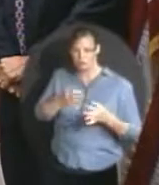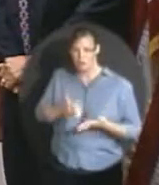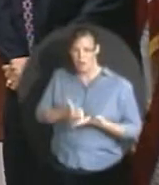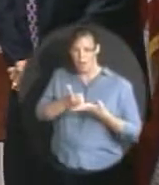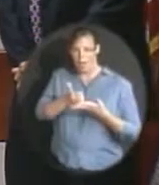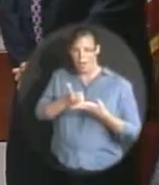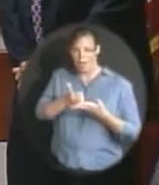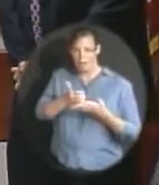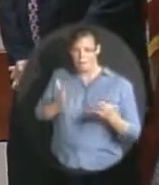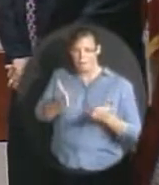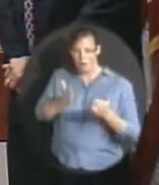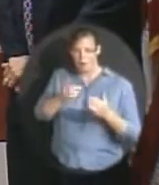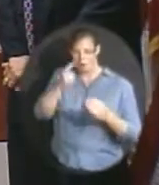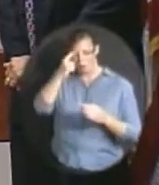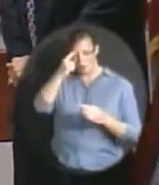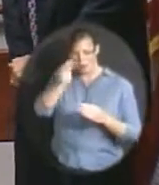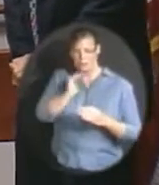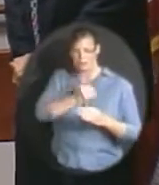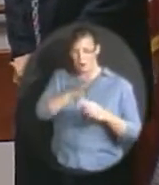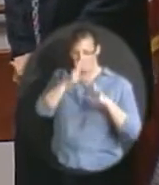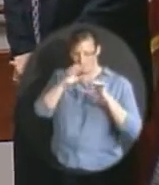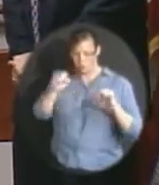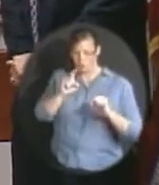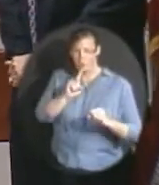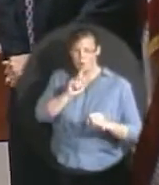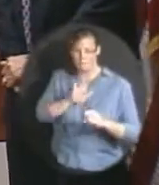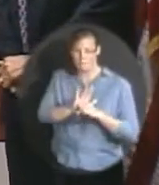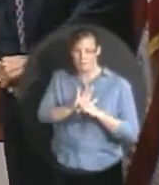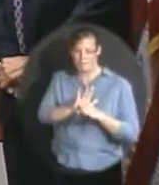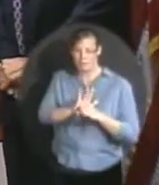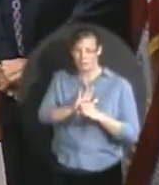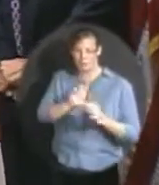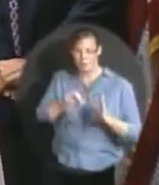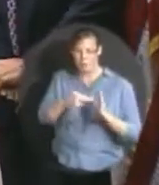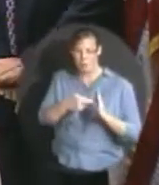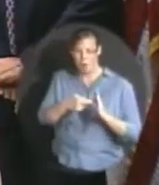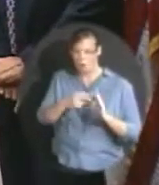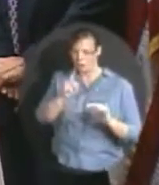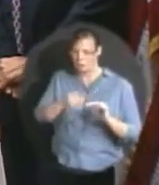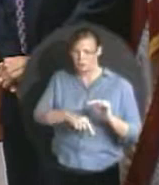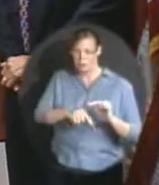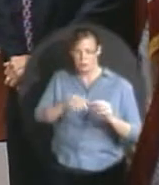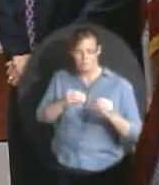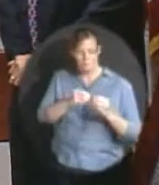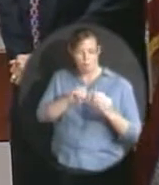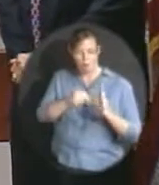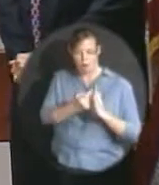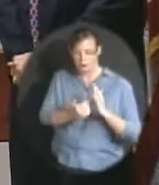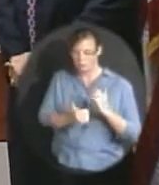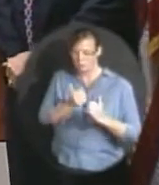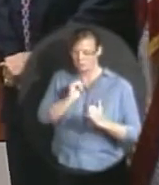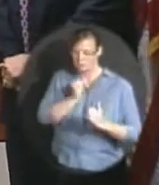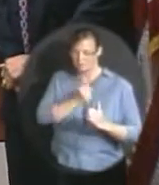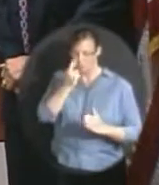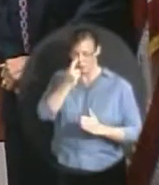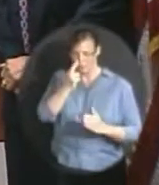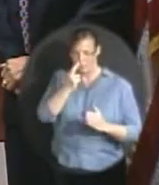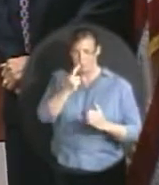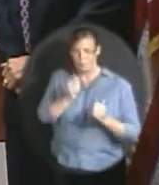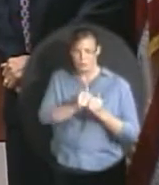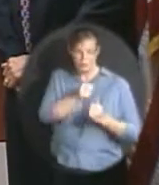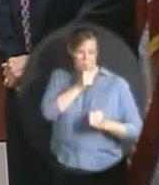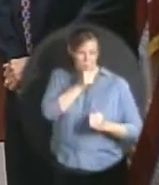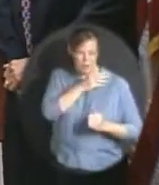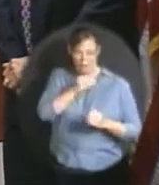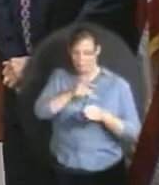thought. And as our president, your commitment to your role was unwavering. You put in more hours than most of us realize, juggling your personal